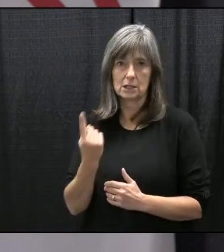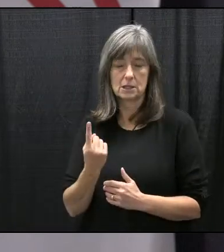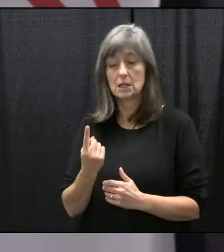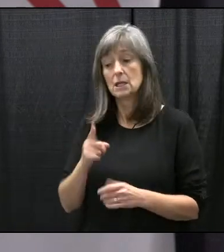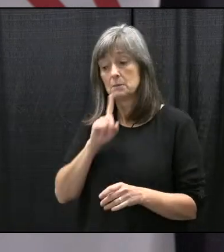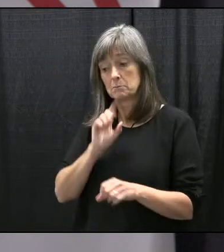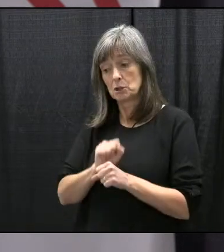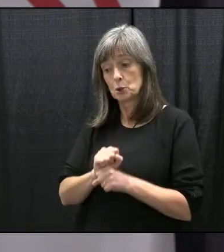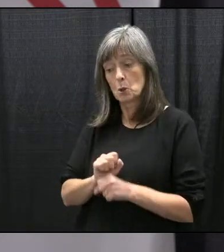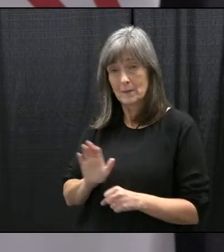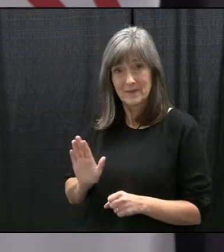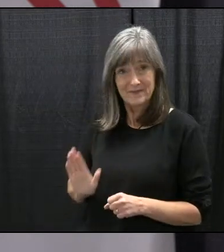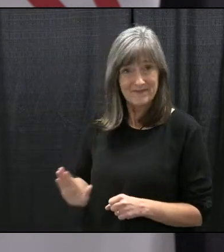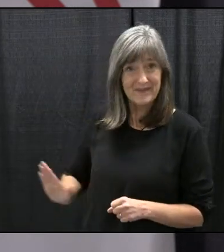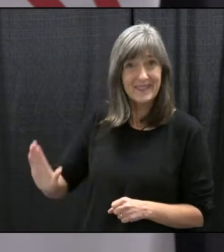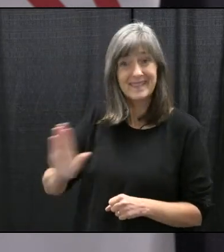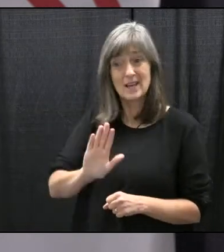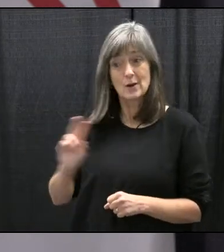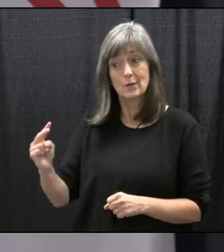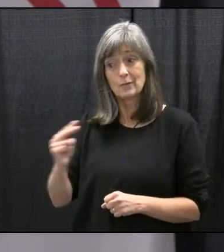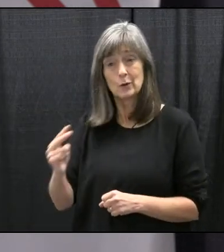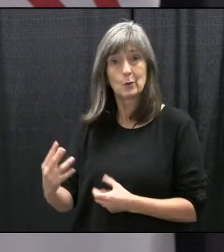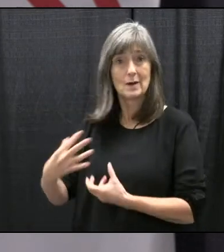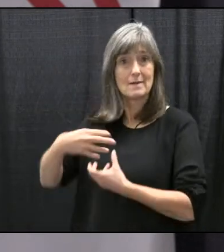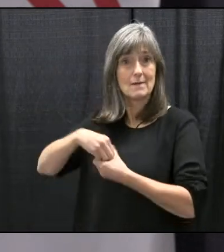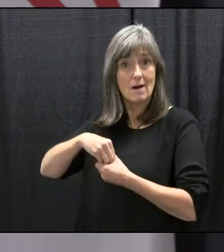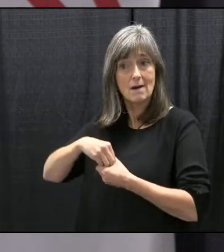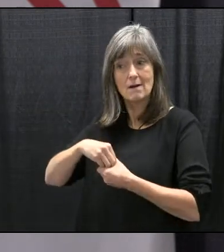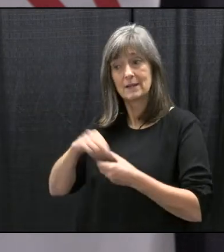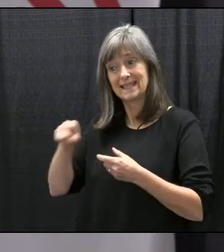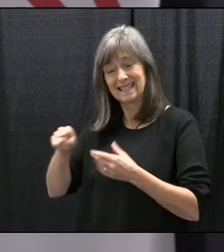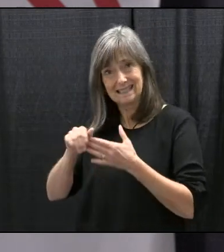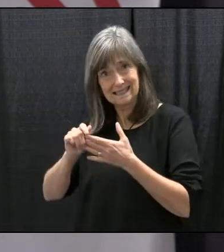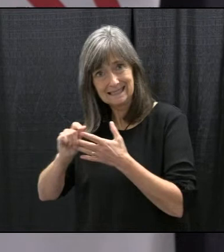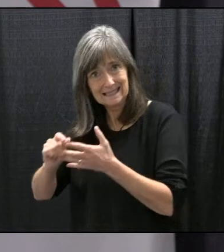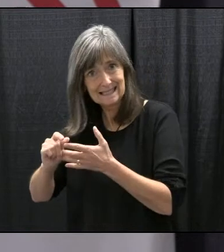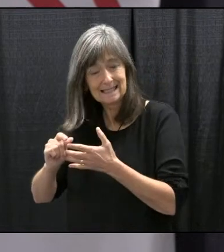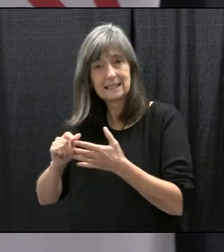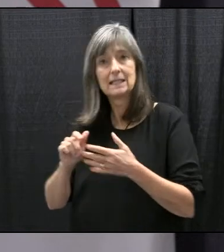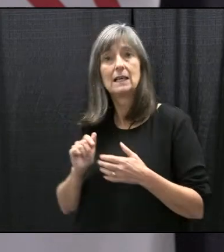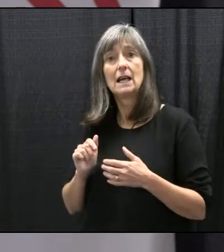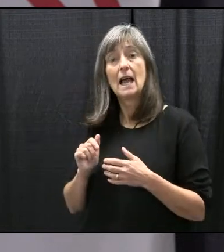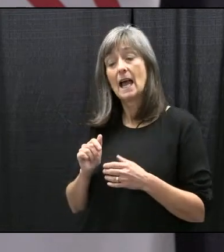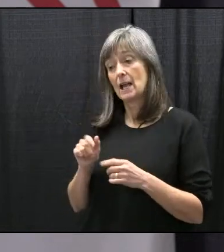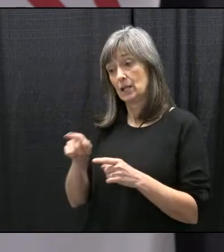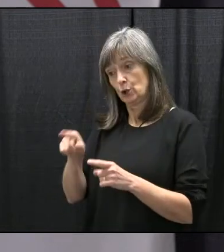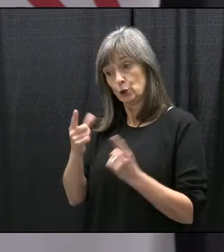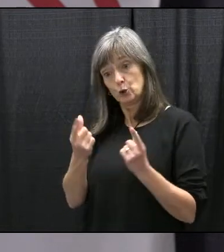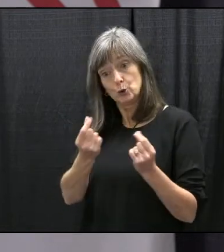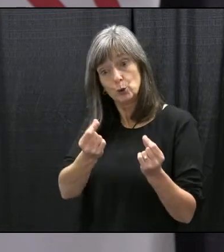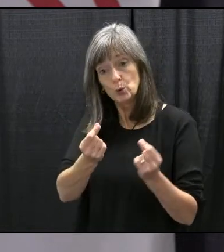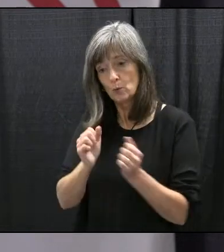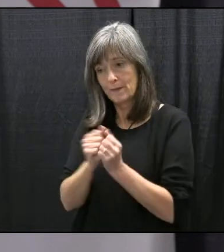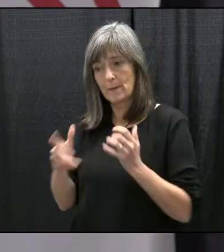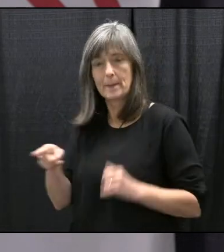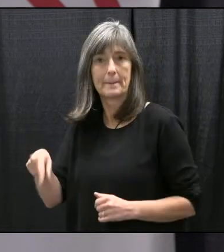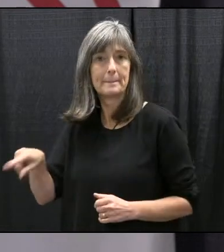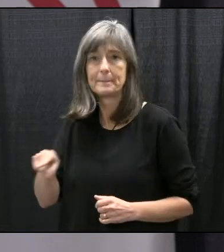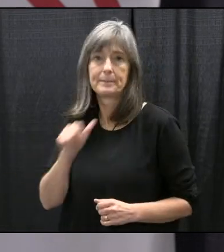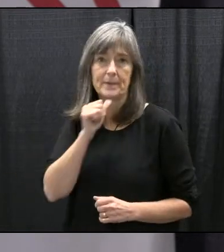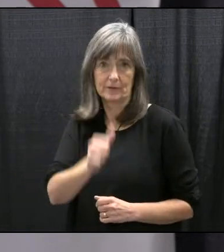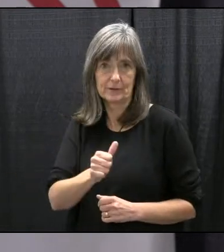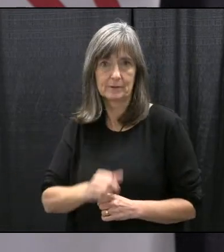that they are active in the process, guiding the process, and as we said, nothing will be done without them, in making sure we move this